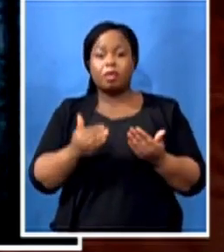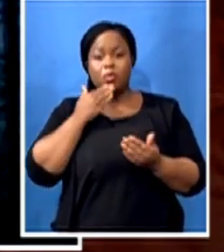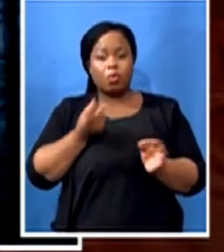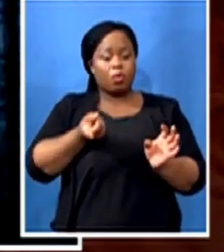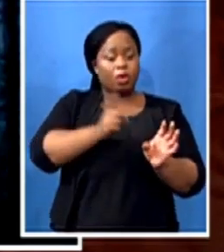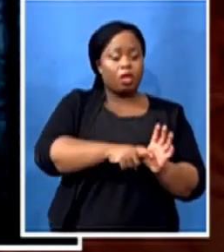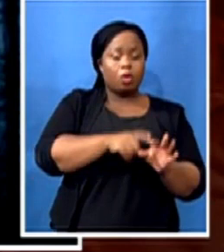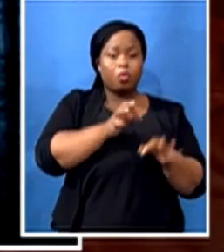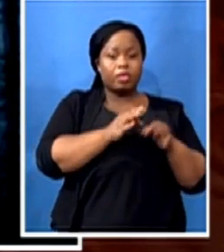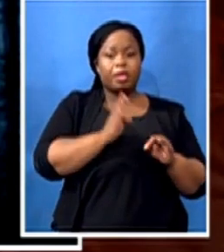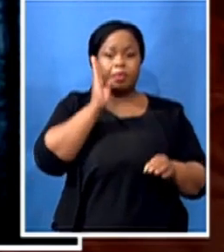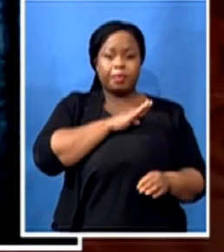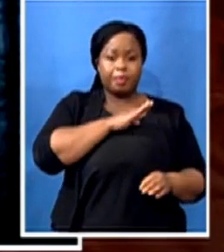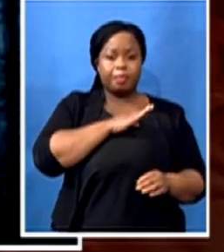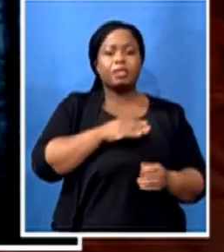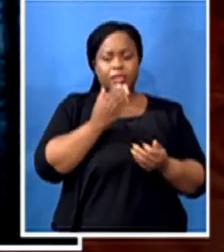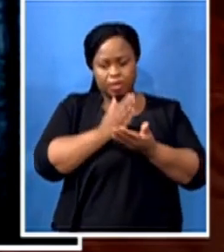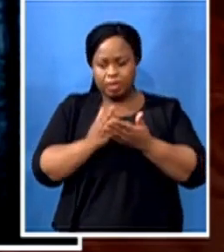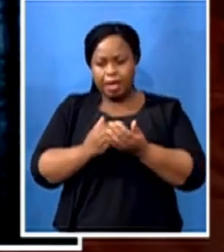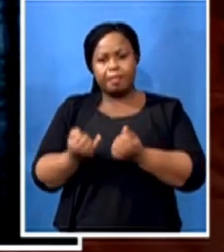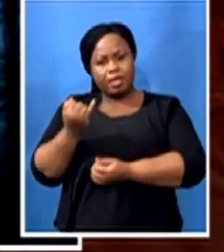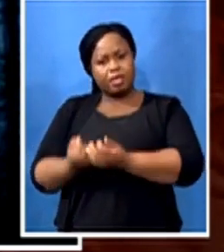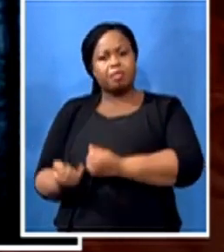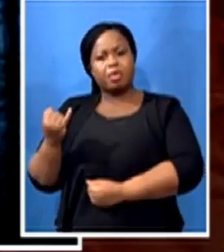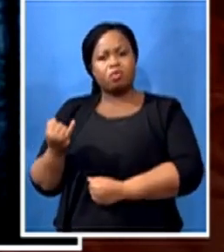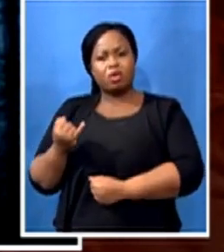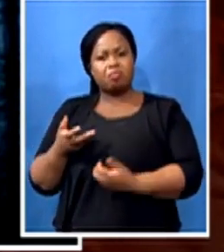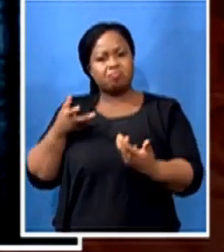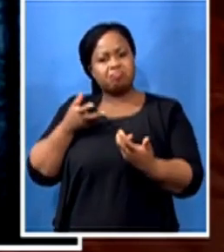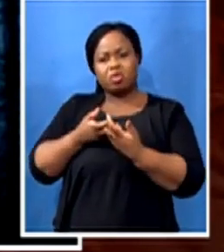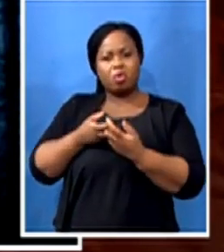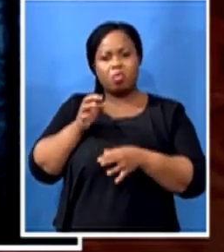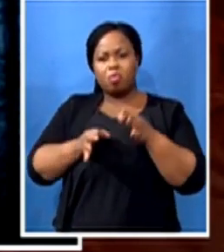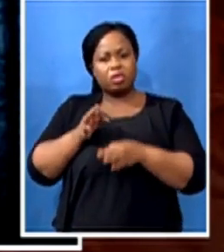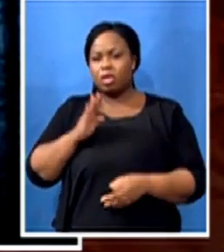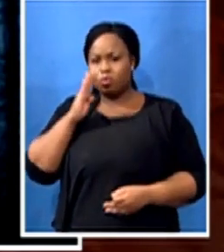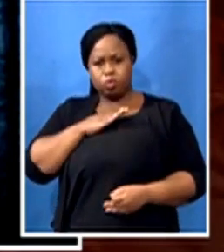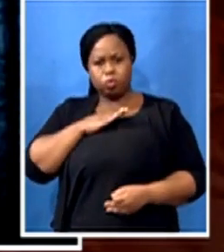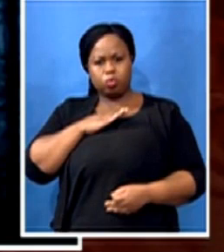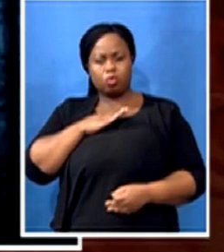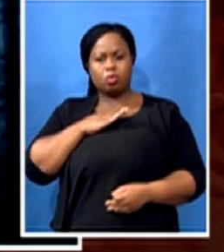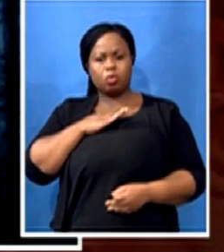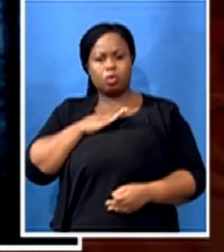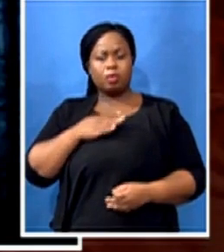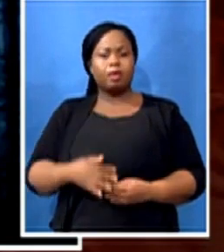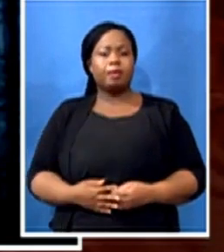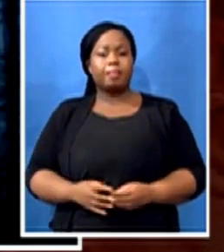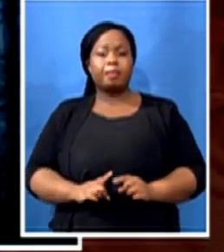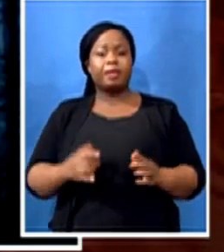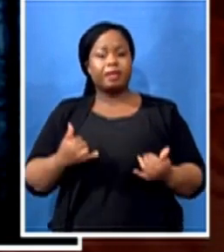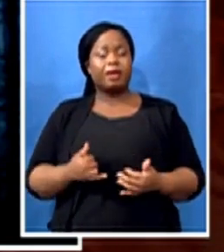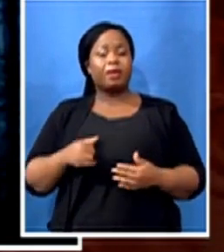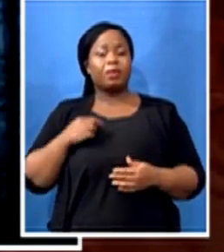are not aligned to any political organization. And the reason for that is that the